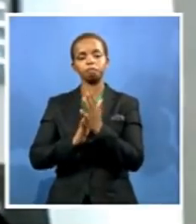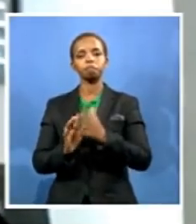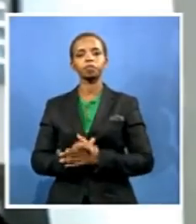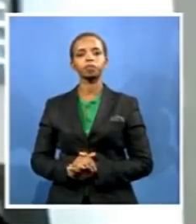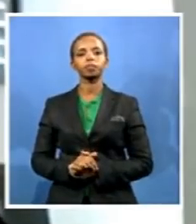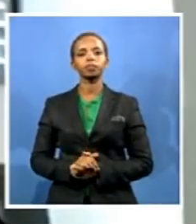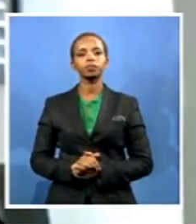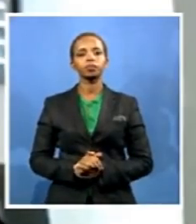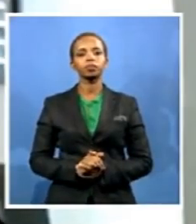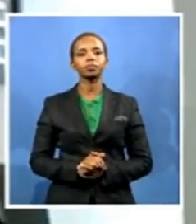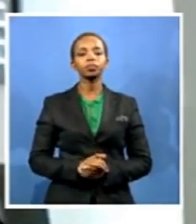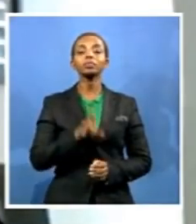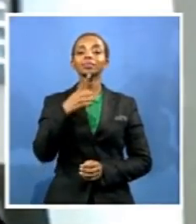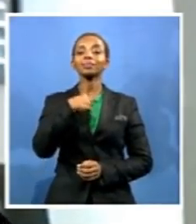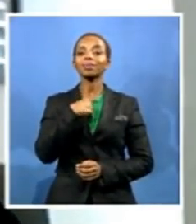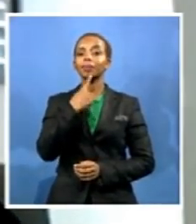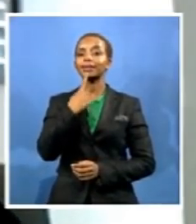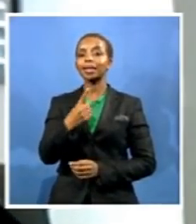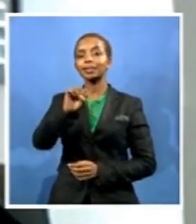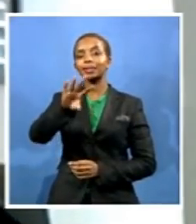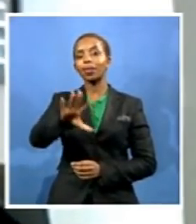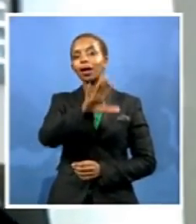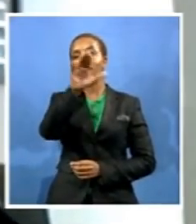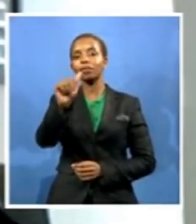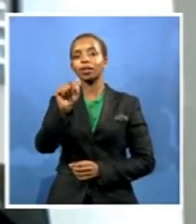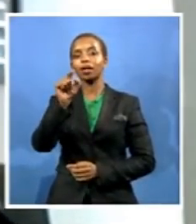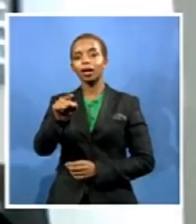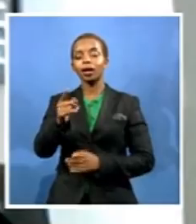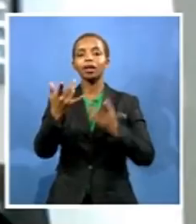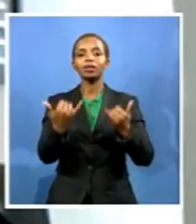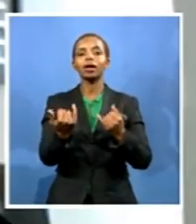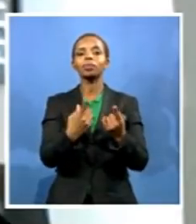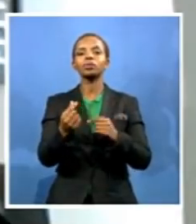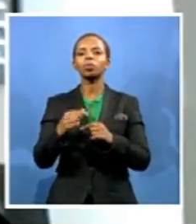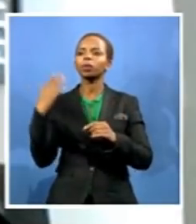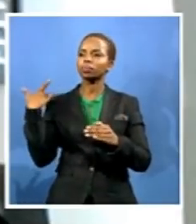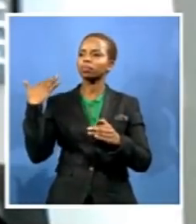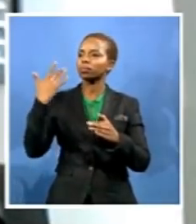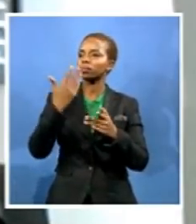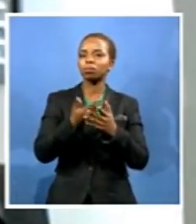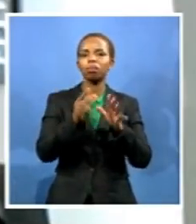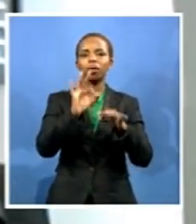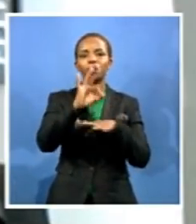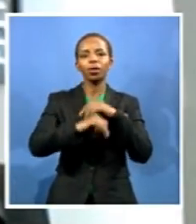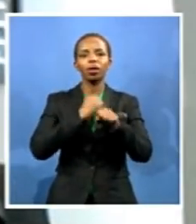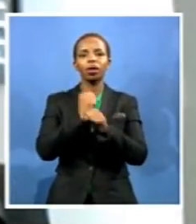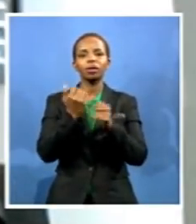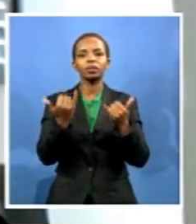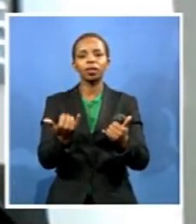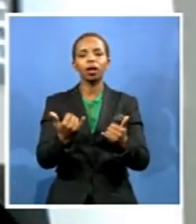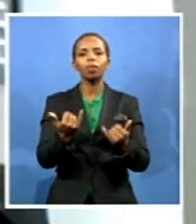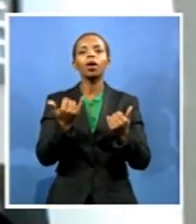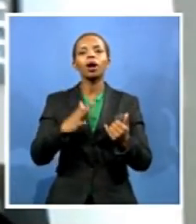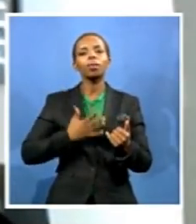moving to universal healthcare for a few years, and I was wondering how closely the private healthcare sector has been working with the public